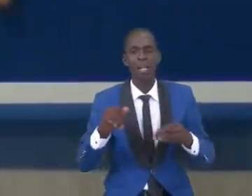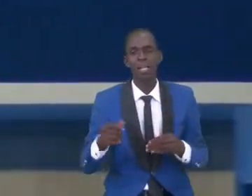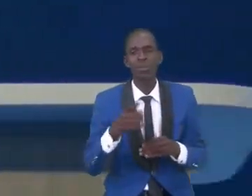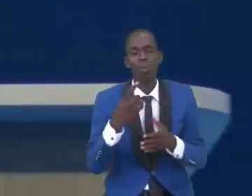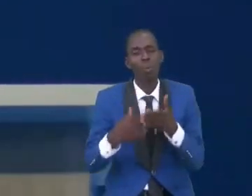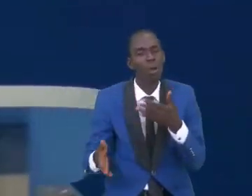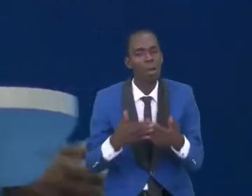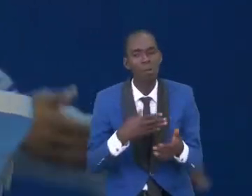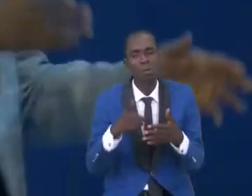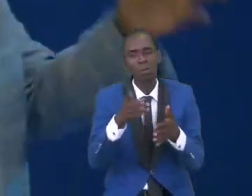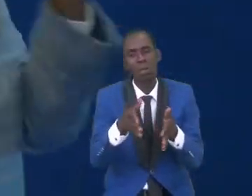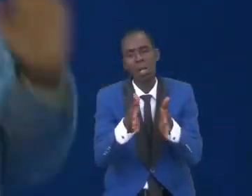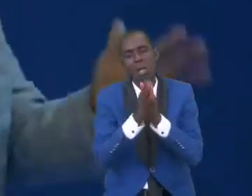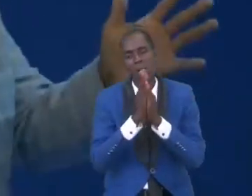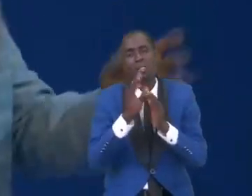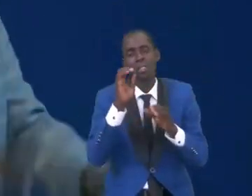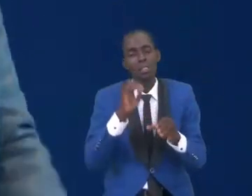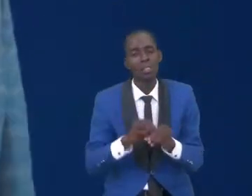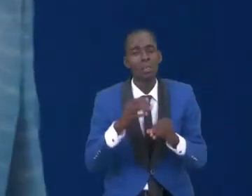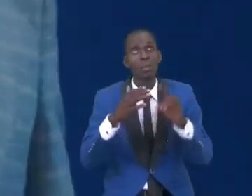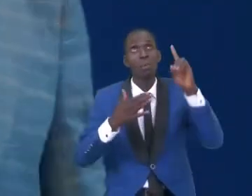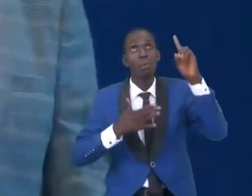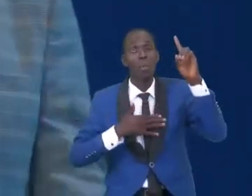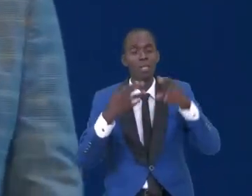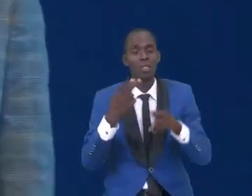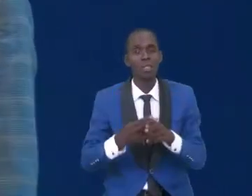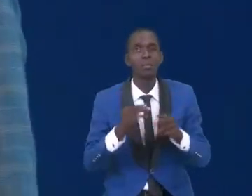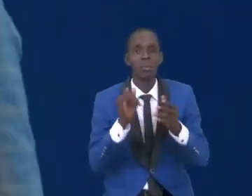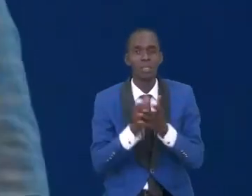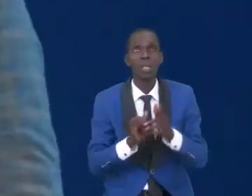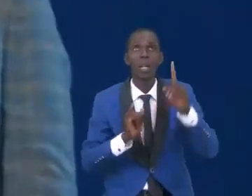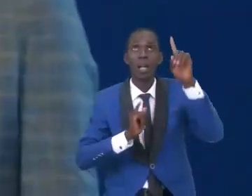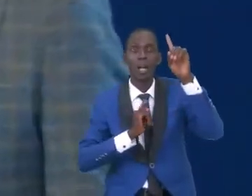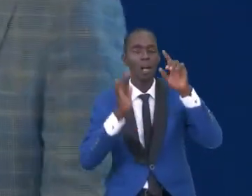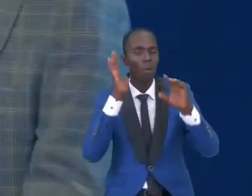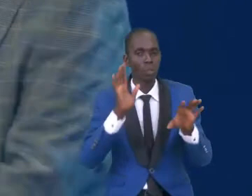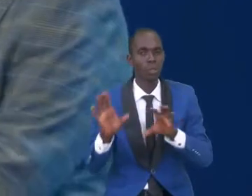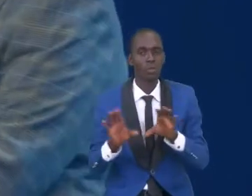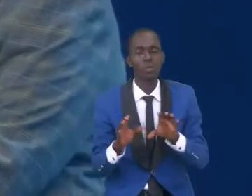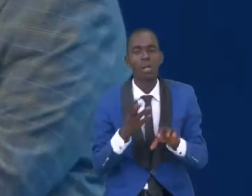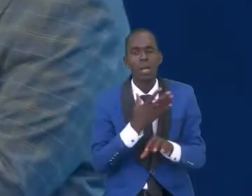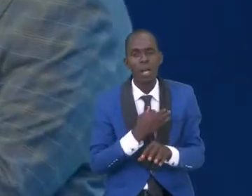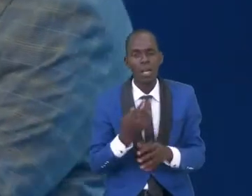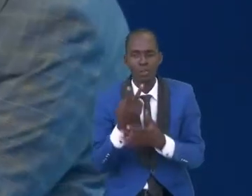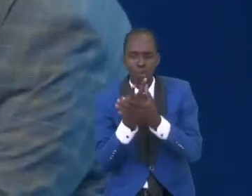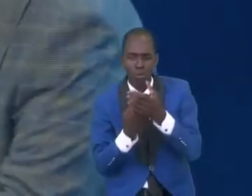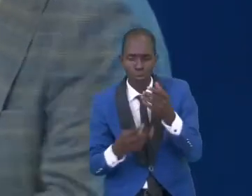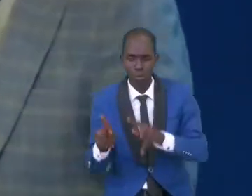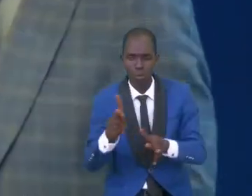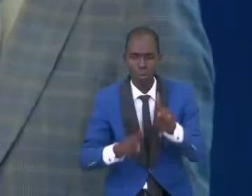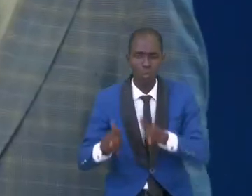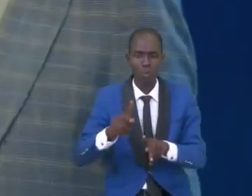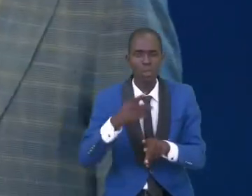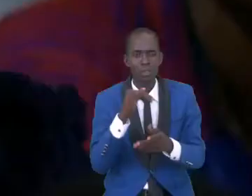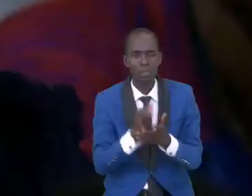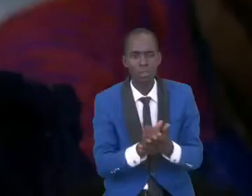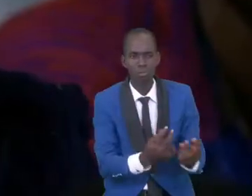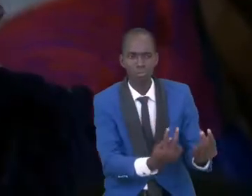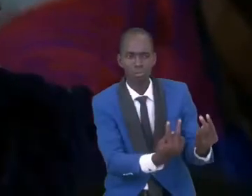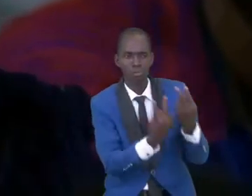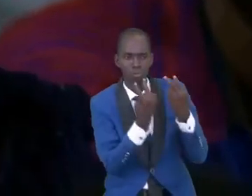in my name, that I will do. And so they said, look on